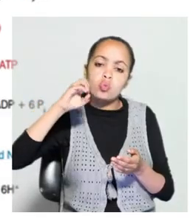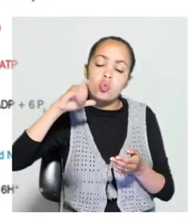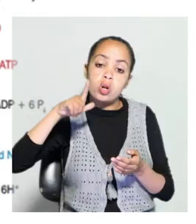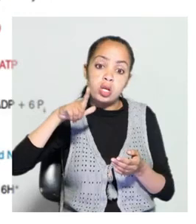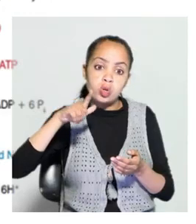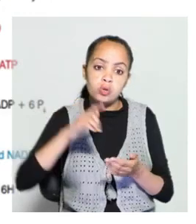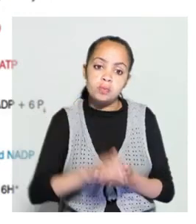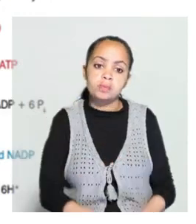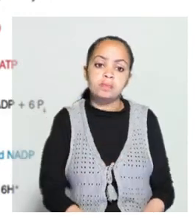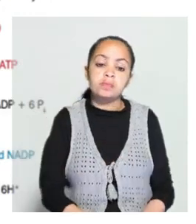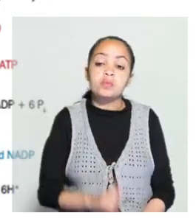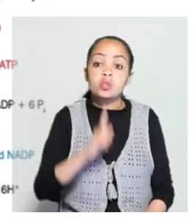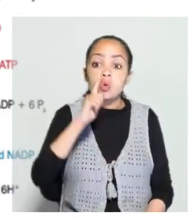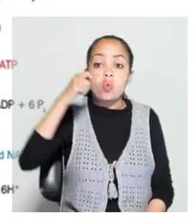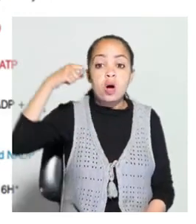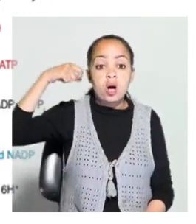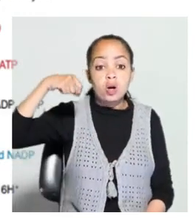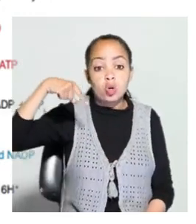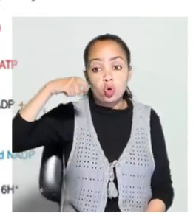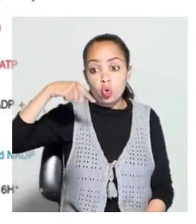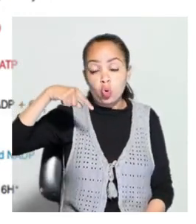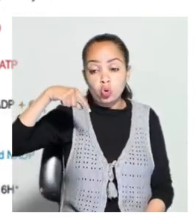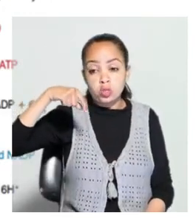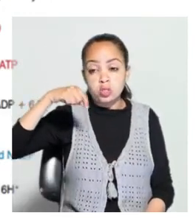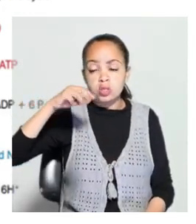here, one glucose molecule